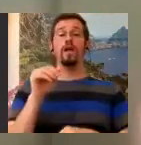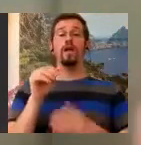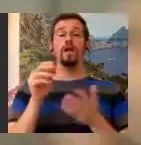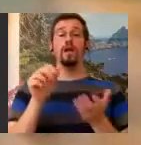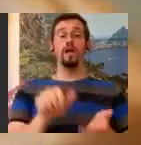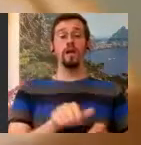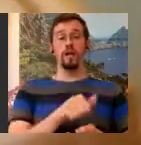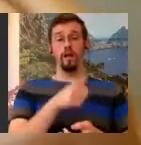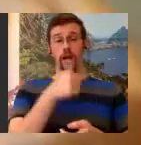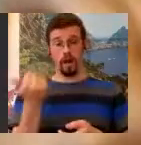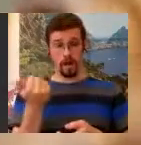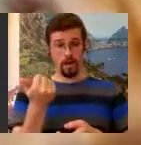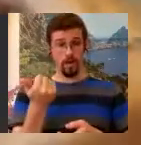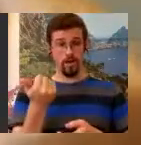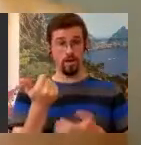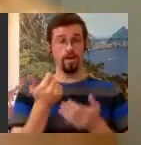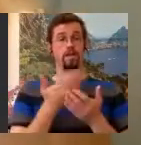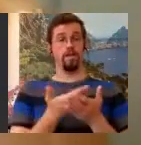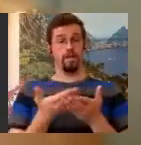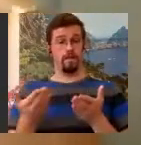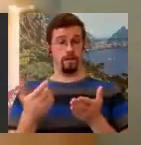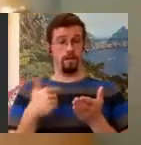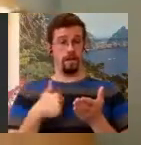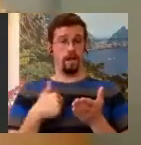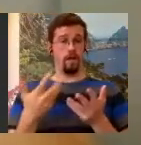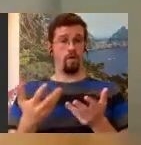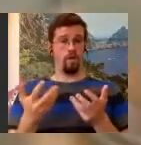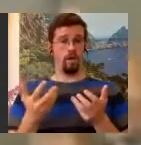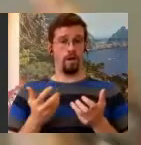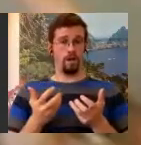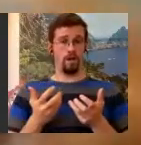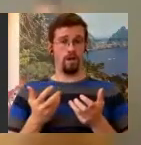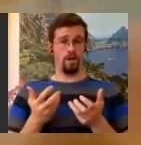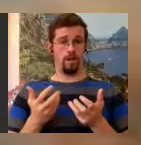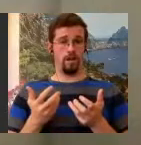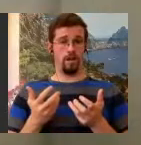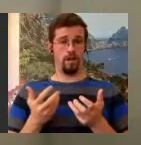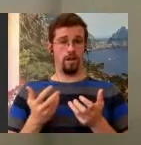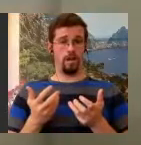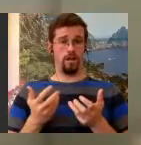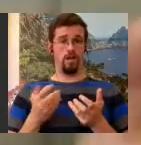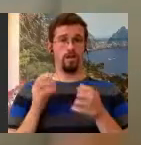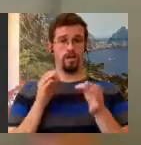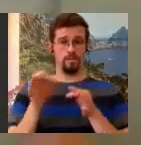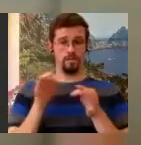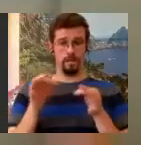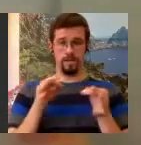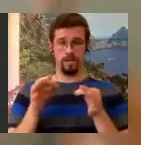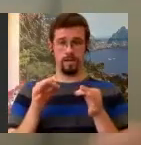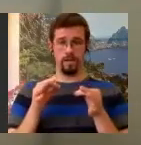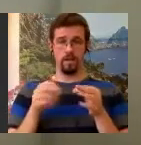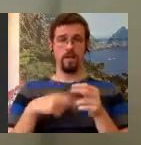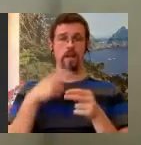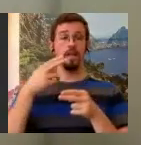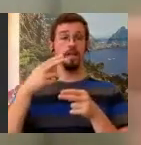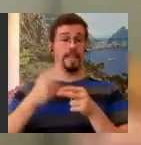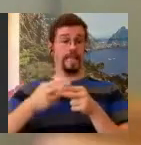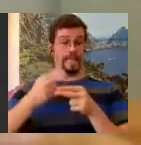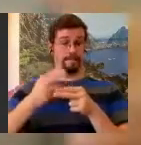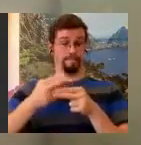Another note that I would like to add is about the name of the